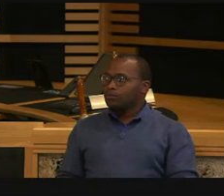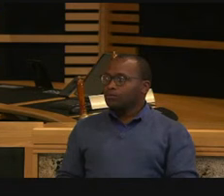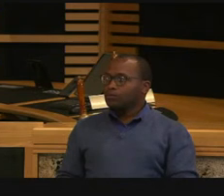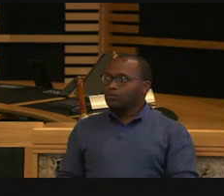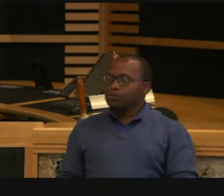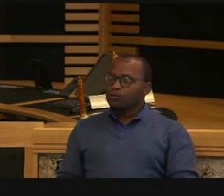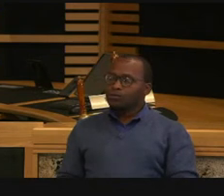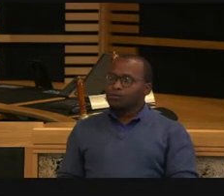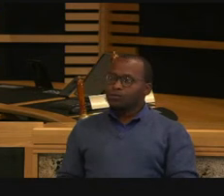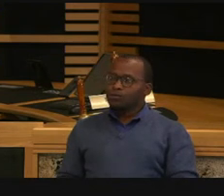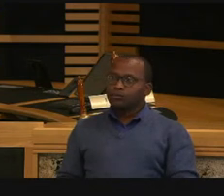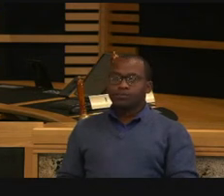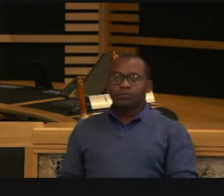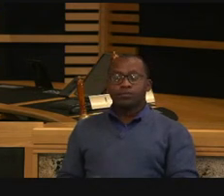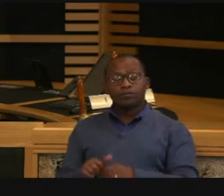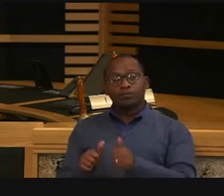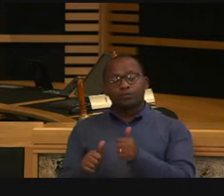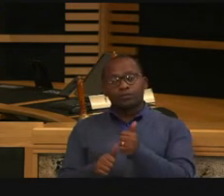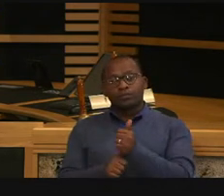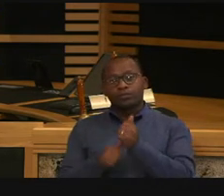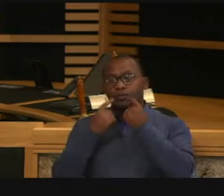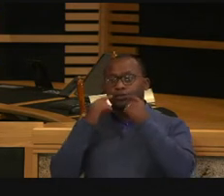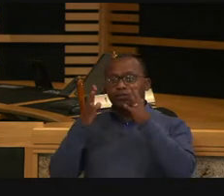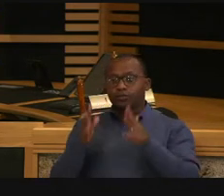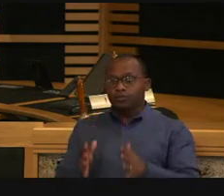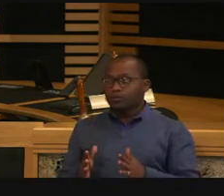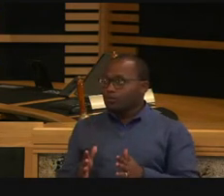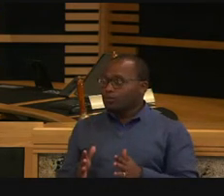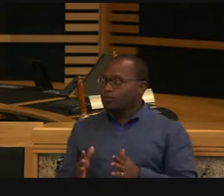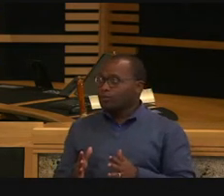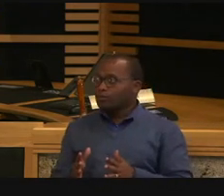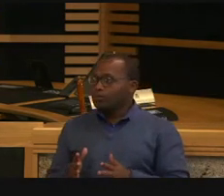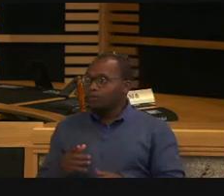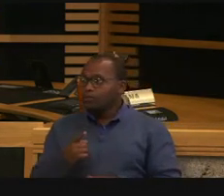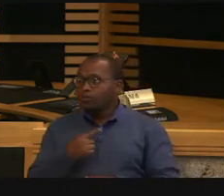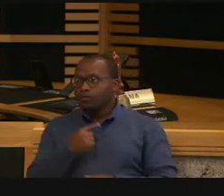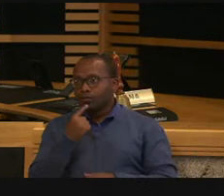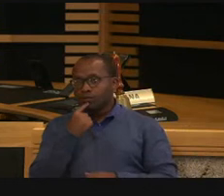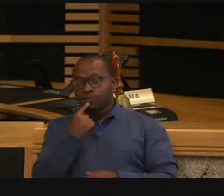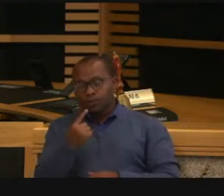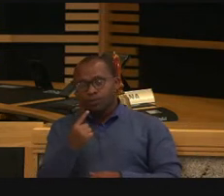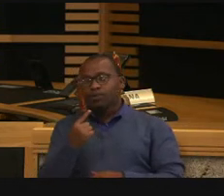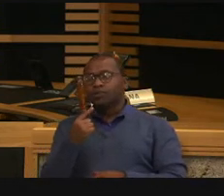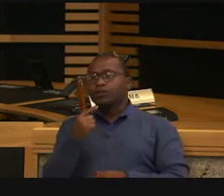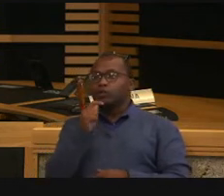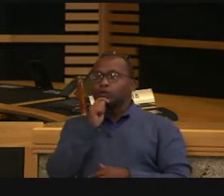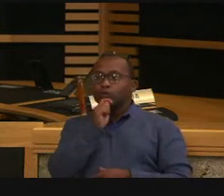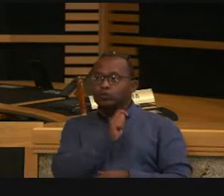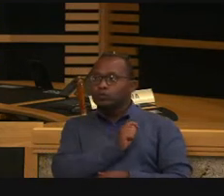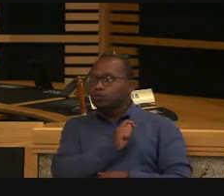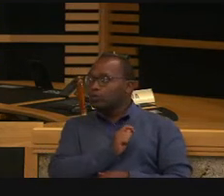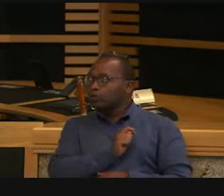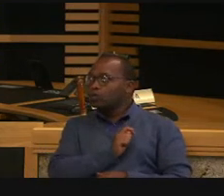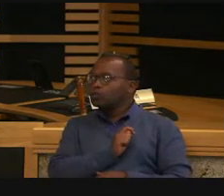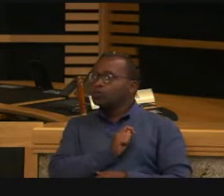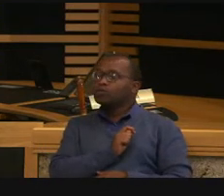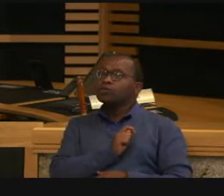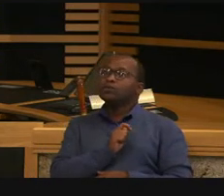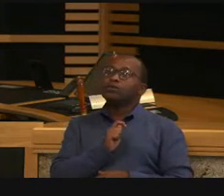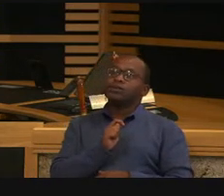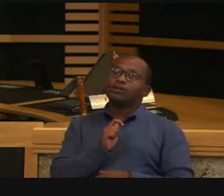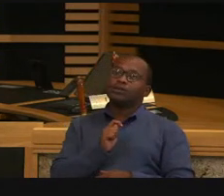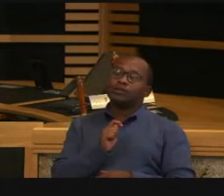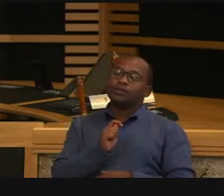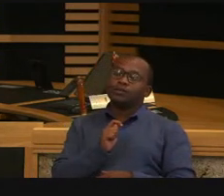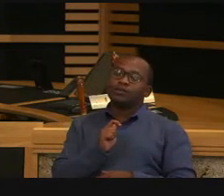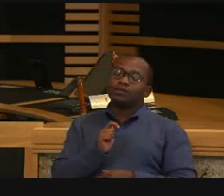Honourable Deputy Speaker, to tell you the truth, it is infuriating to say the least that